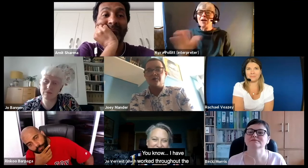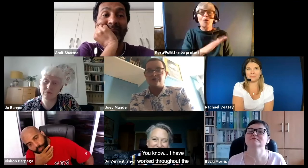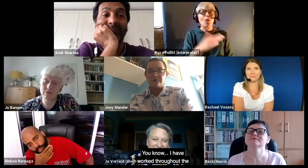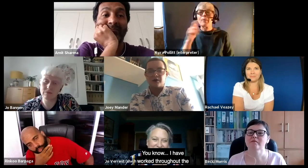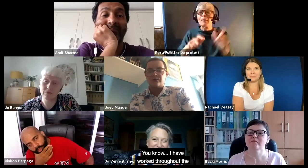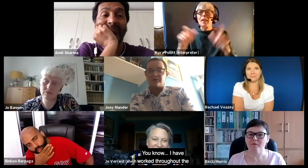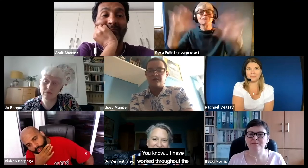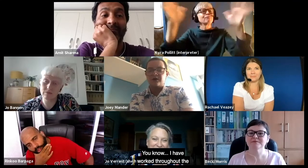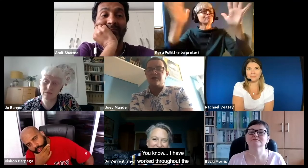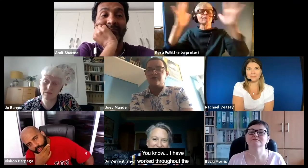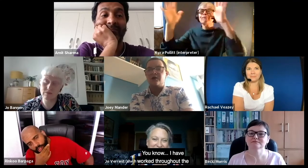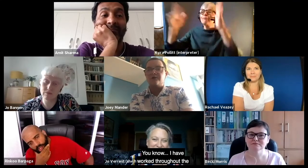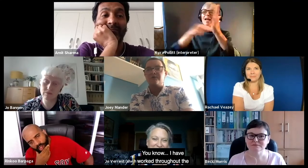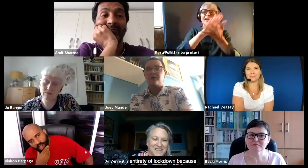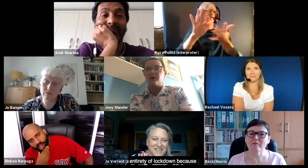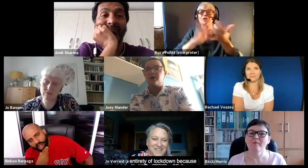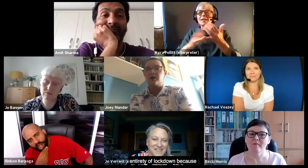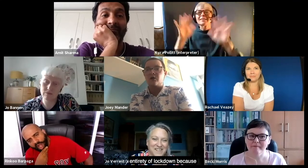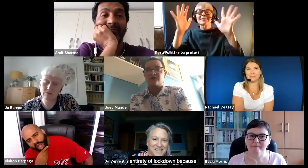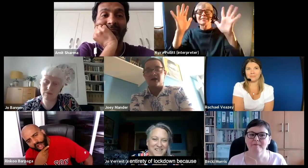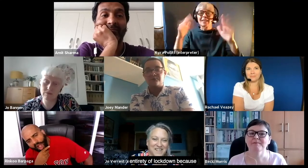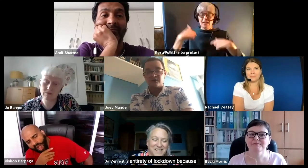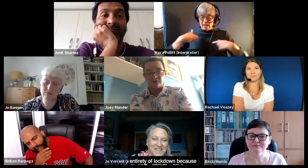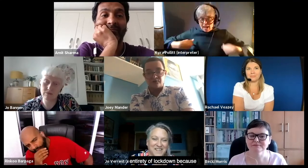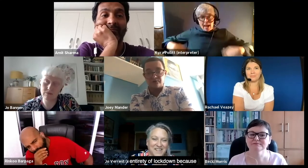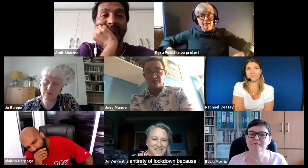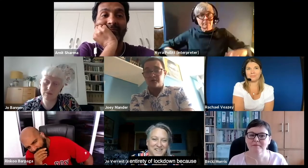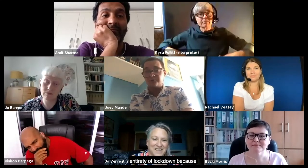have worked throughout the entire of lockdown